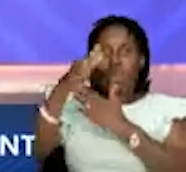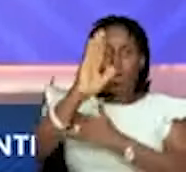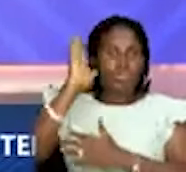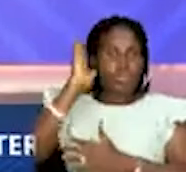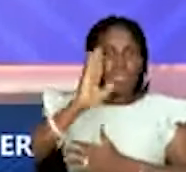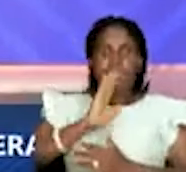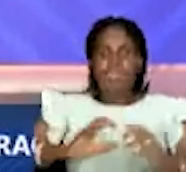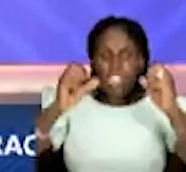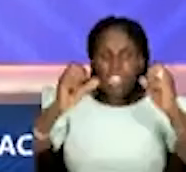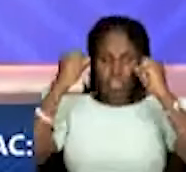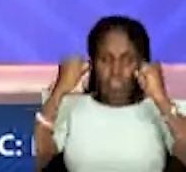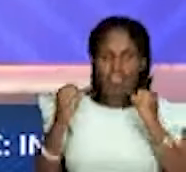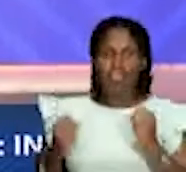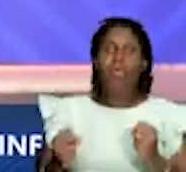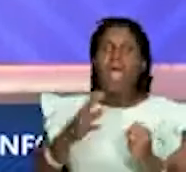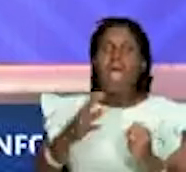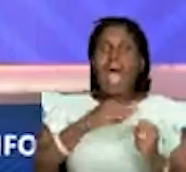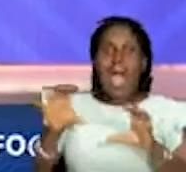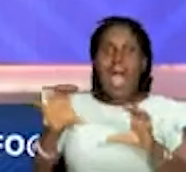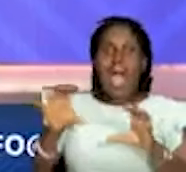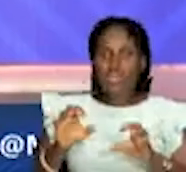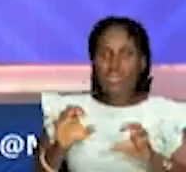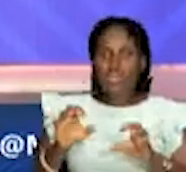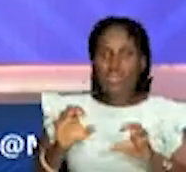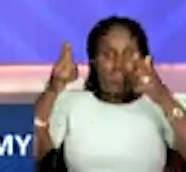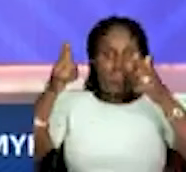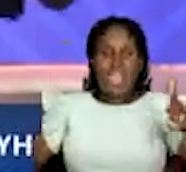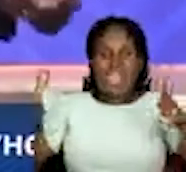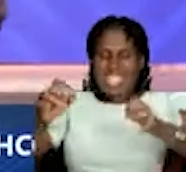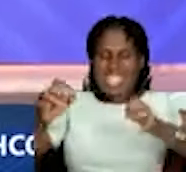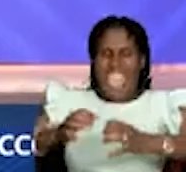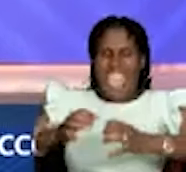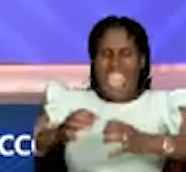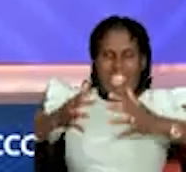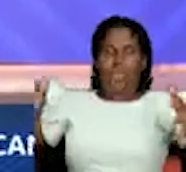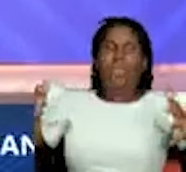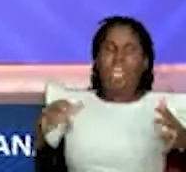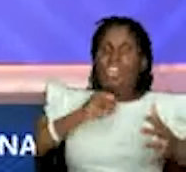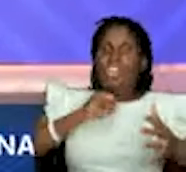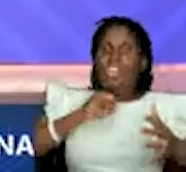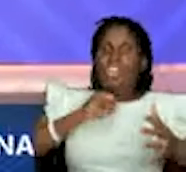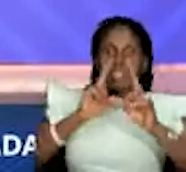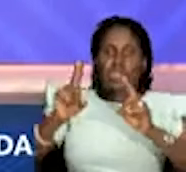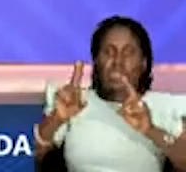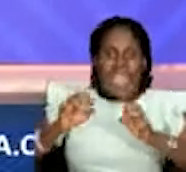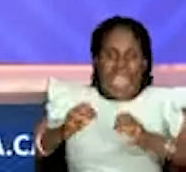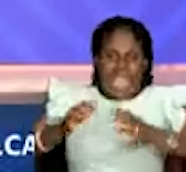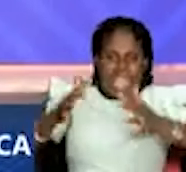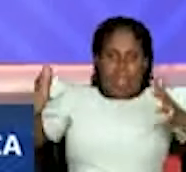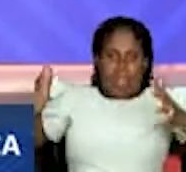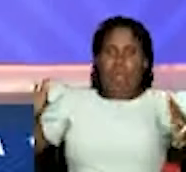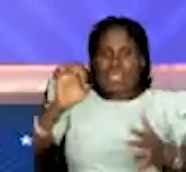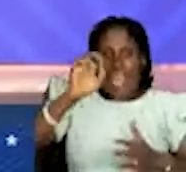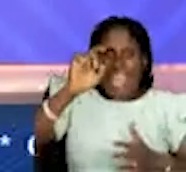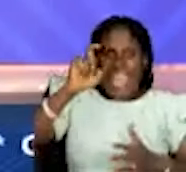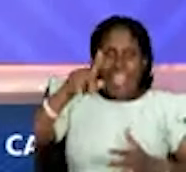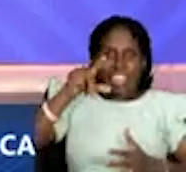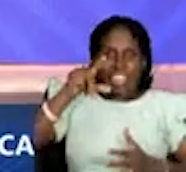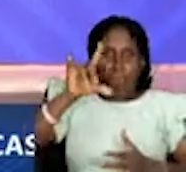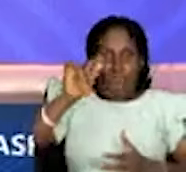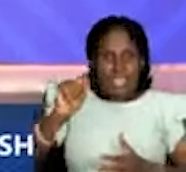capacity and they shall do exploits. Not talk exploits, not explain exploits, not write books